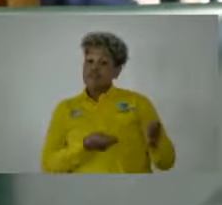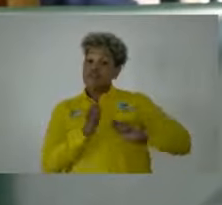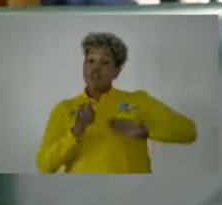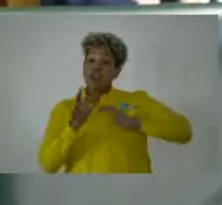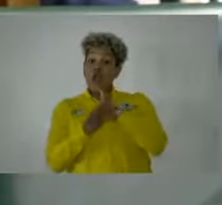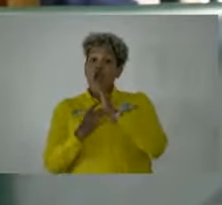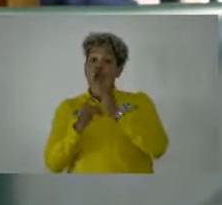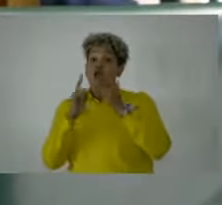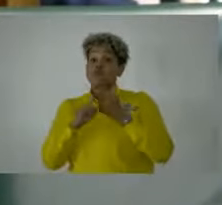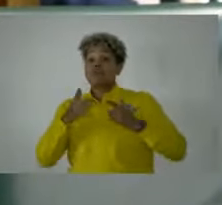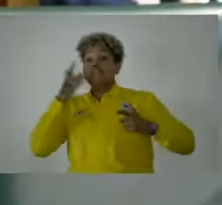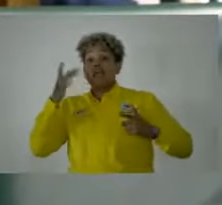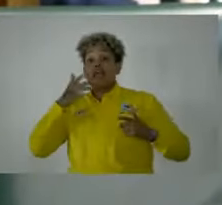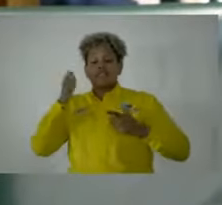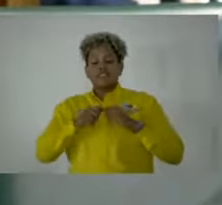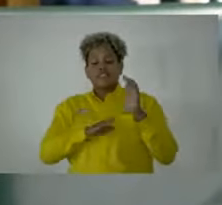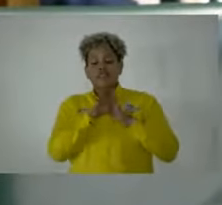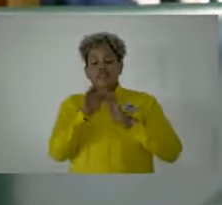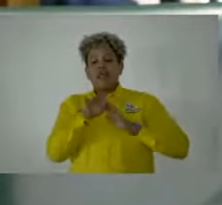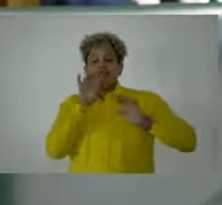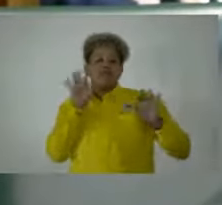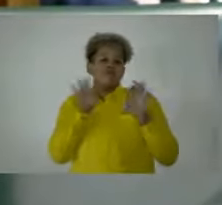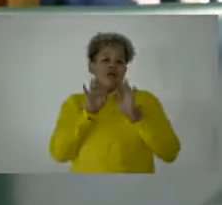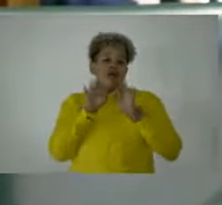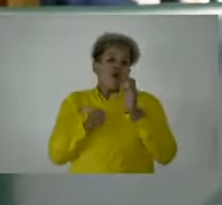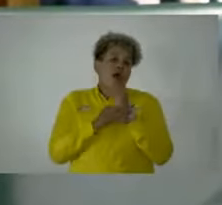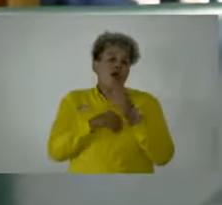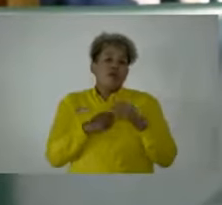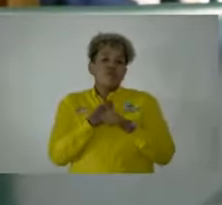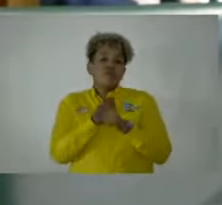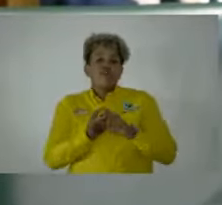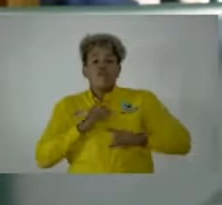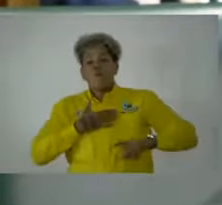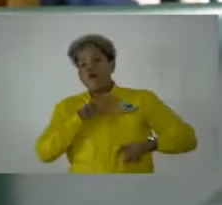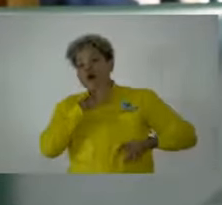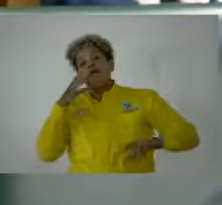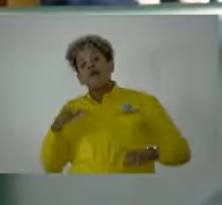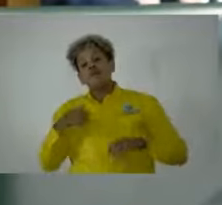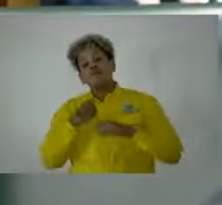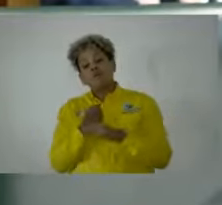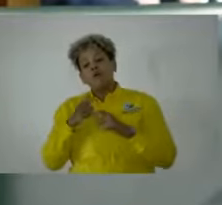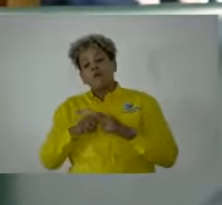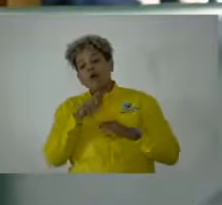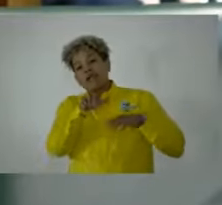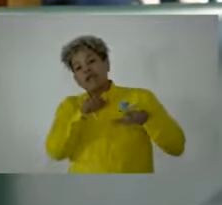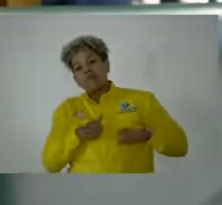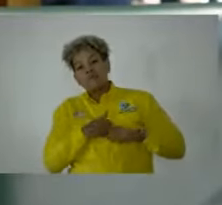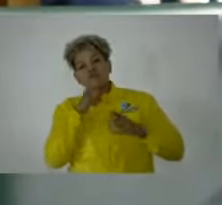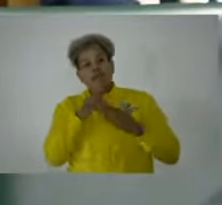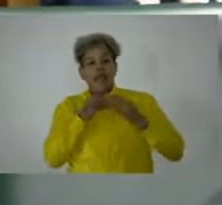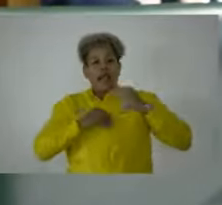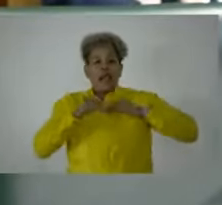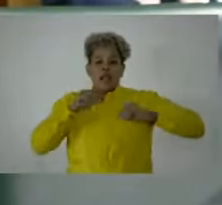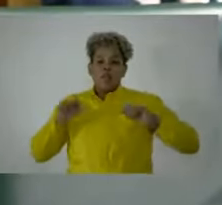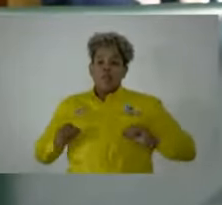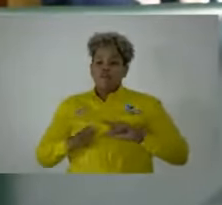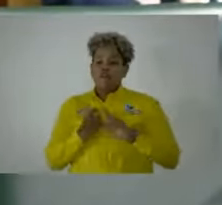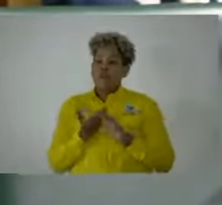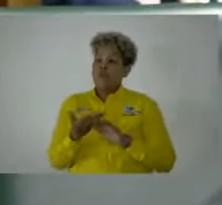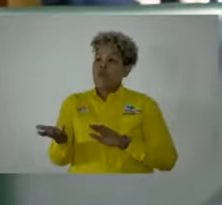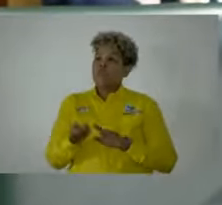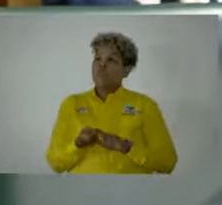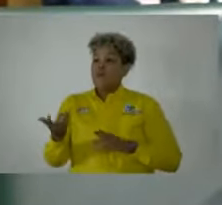Extracting oils and flavors, developing value-added products from our agricultural produce, and capturing economic potential from waste